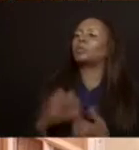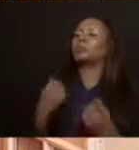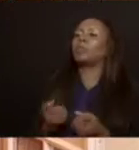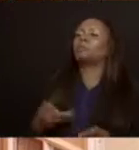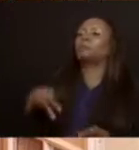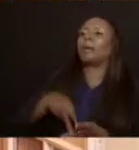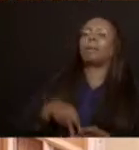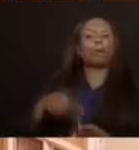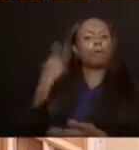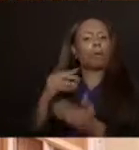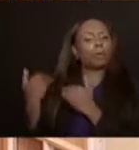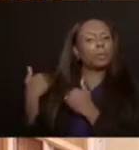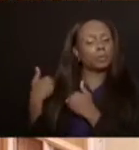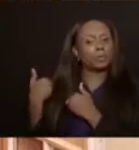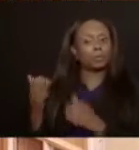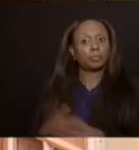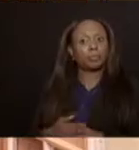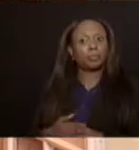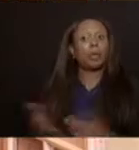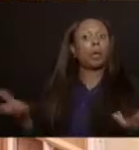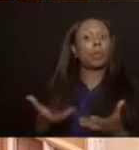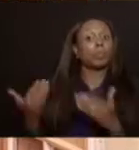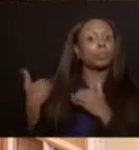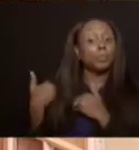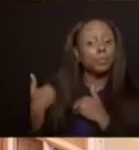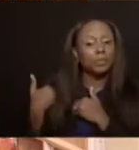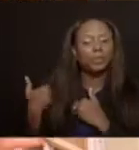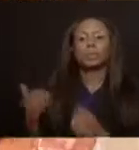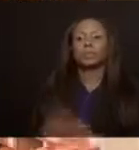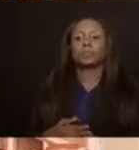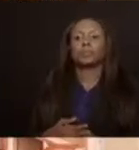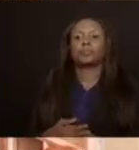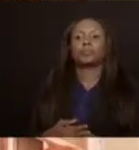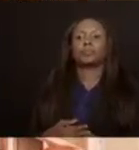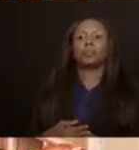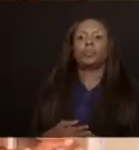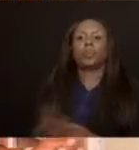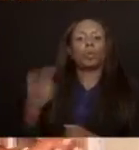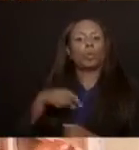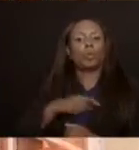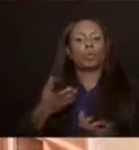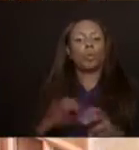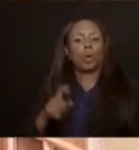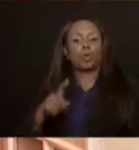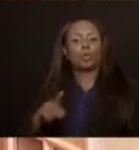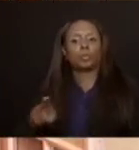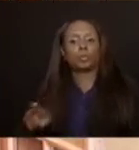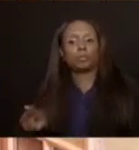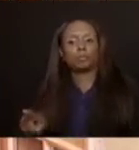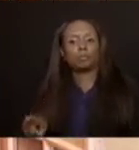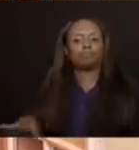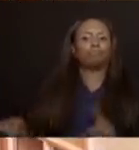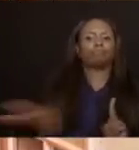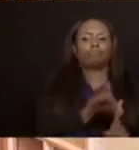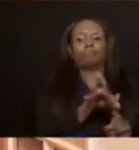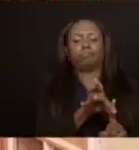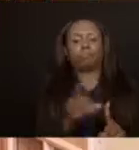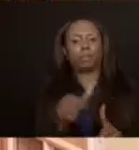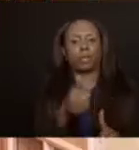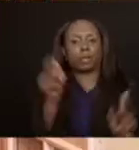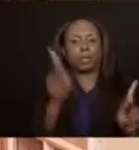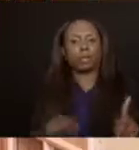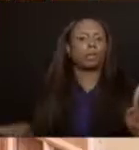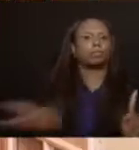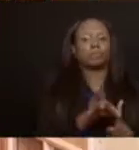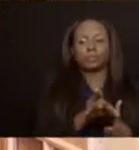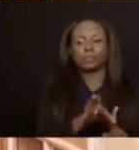the reality is the responsibility for you not to infect somebody else is as strong as our responsibility not to